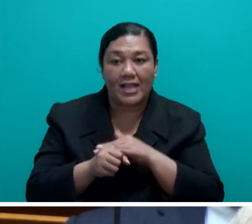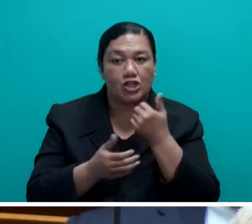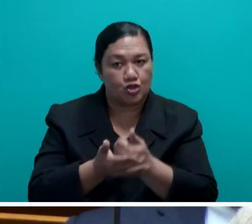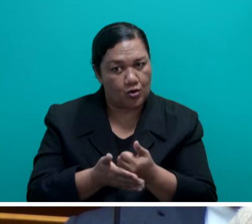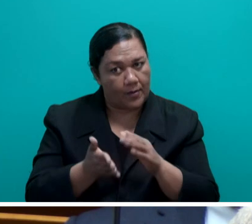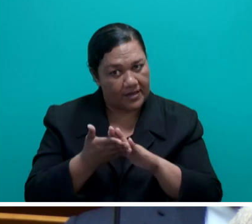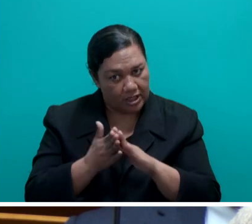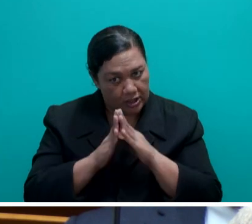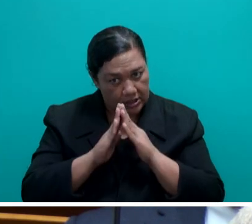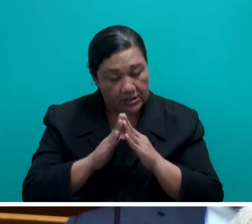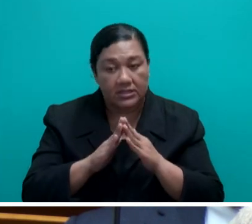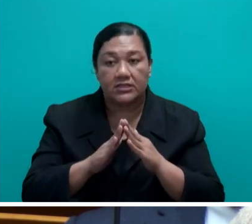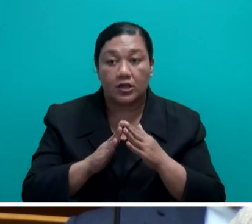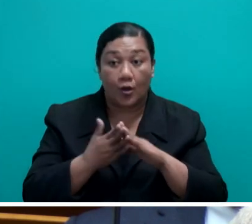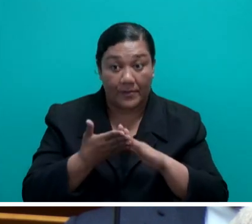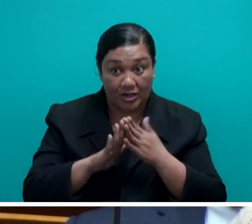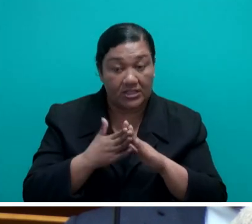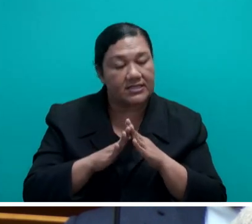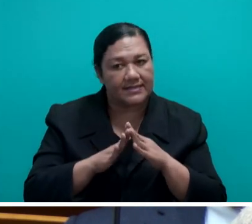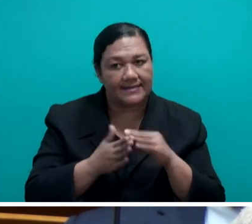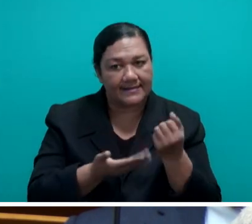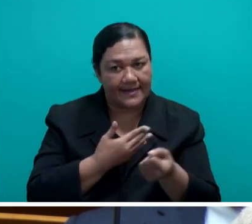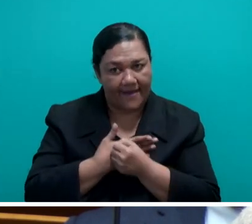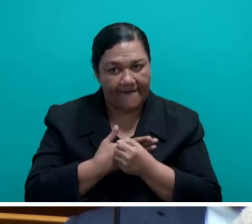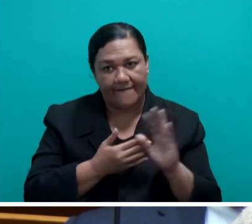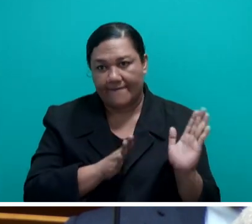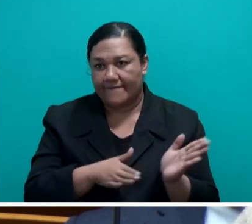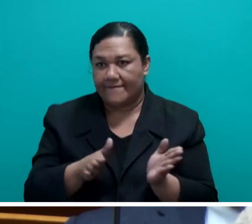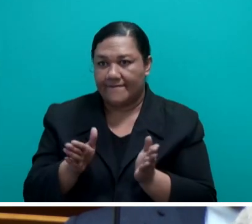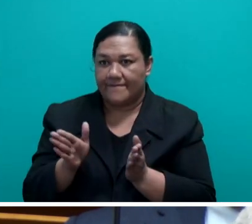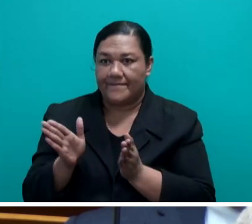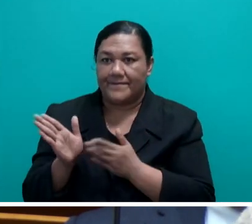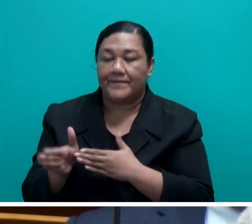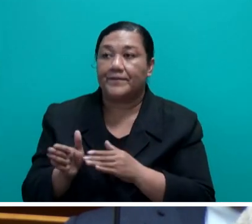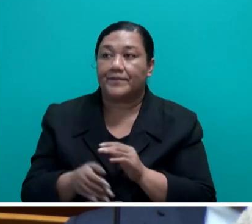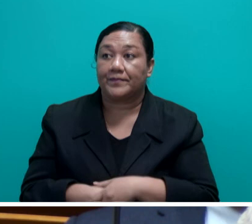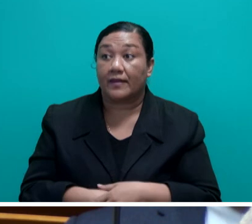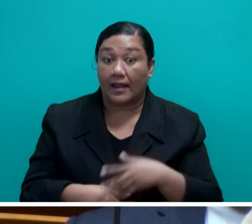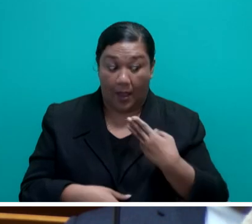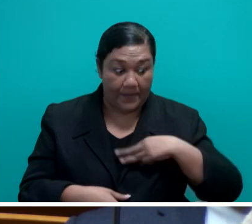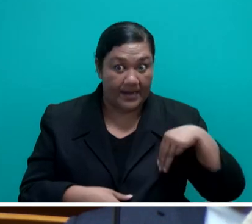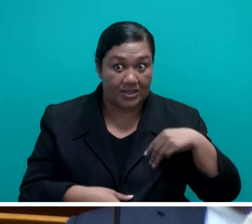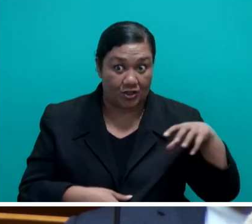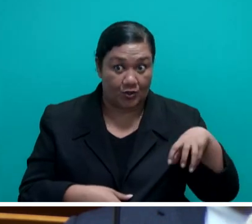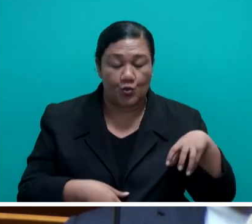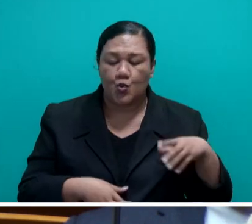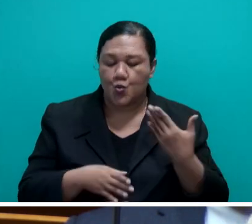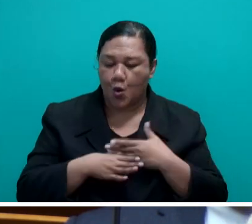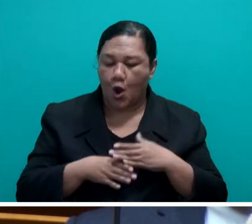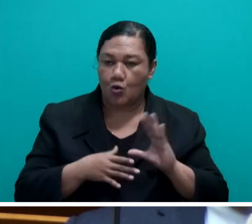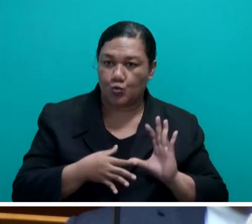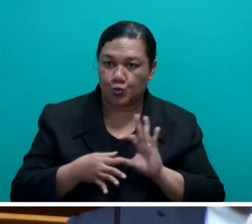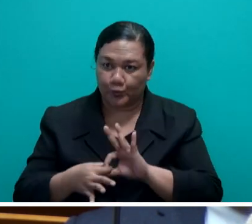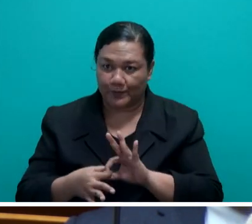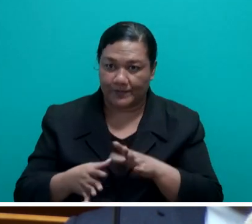at Nabavatu. Madam Deputy Speaker, the Ministry continues to work closely with the community in ensuring the well-being